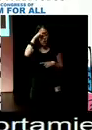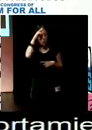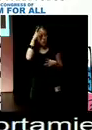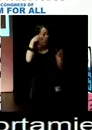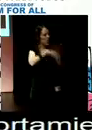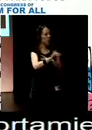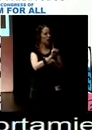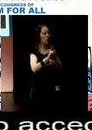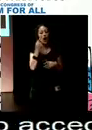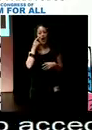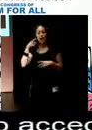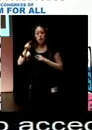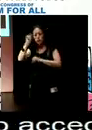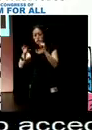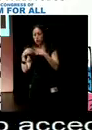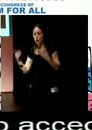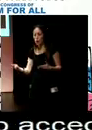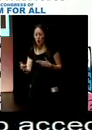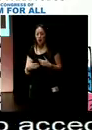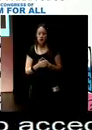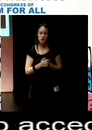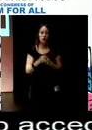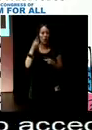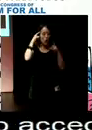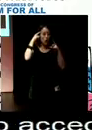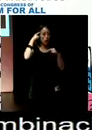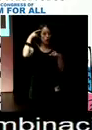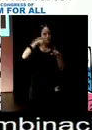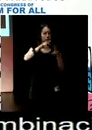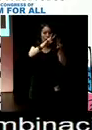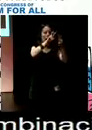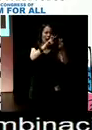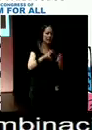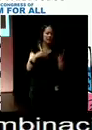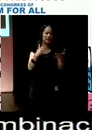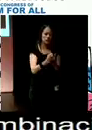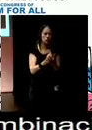to become aware of those who don't have access to culture.